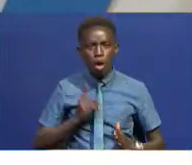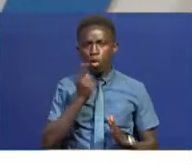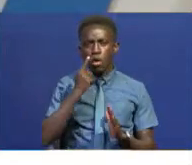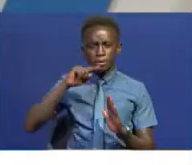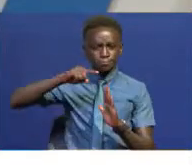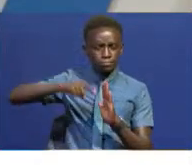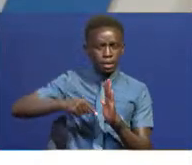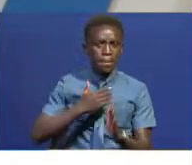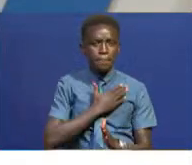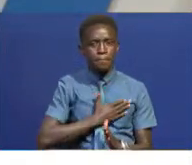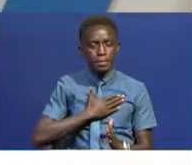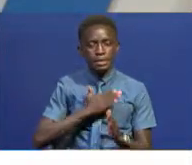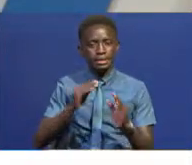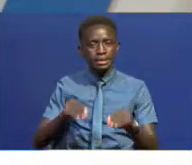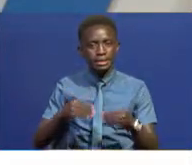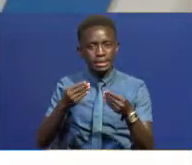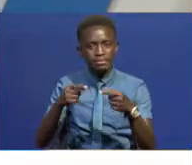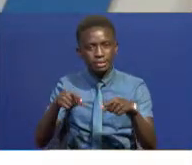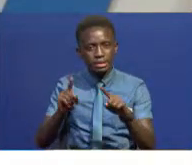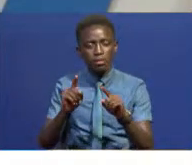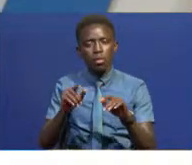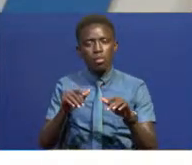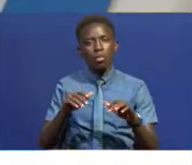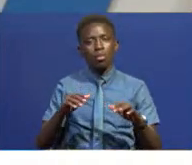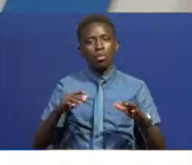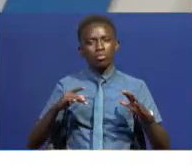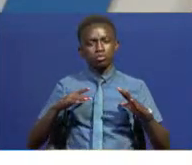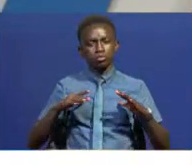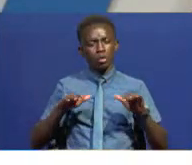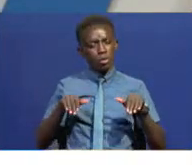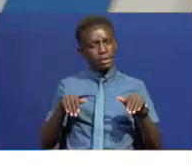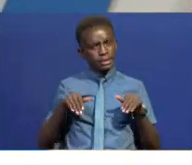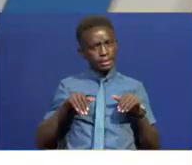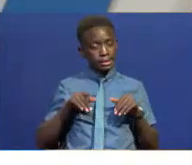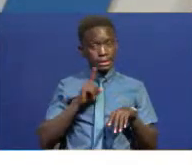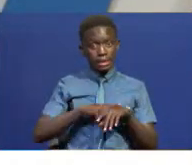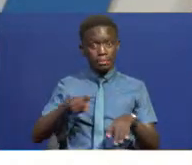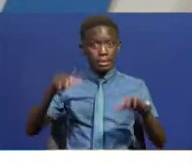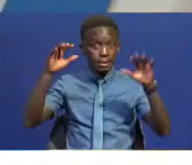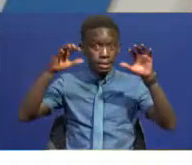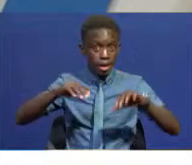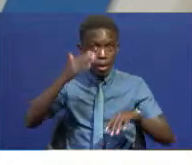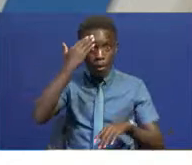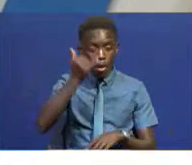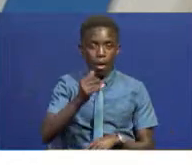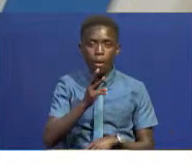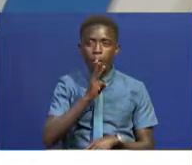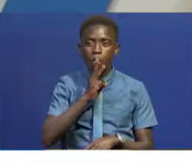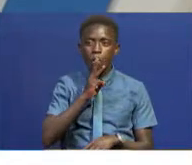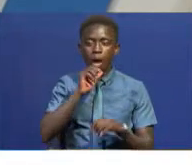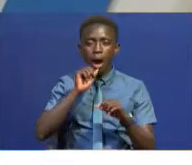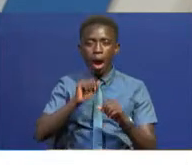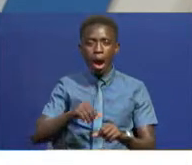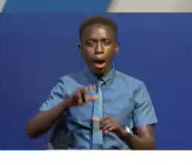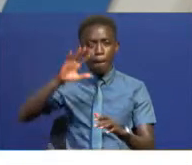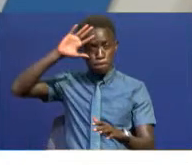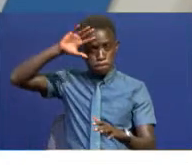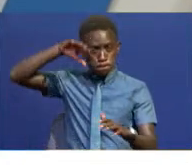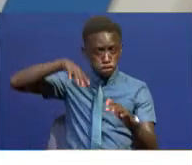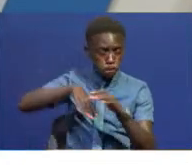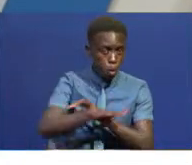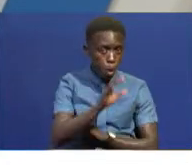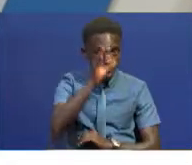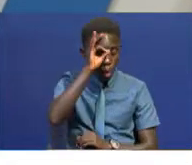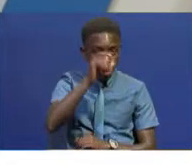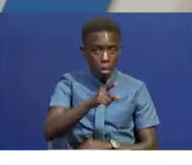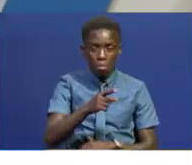give themselves a space during this rainy season, because water may come into their tunnels, and we do